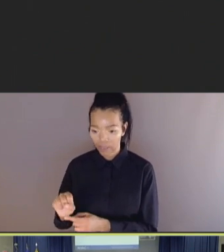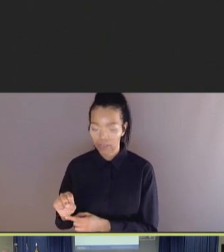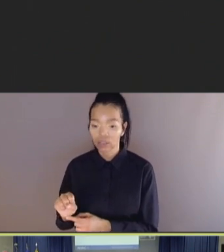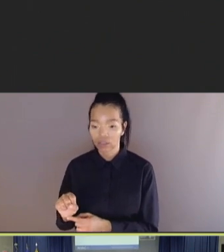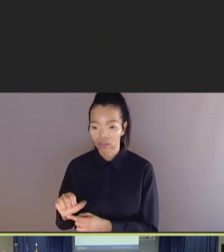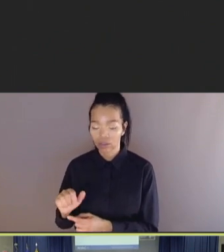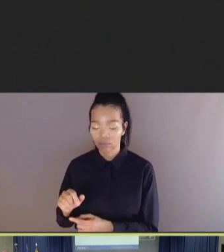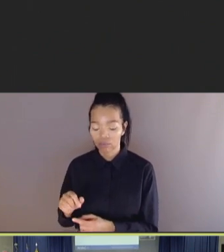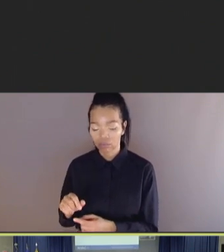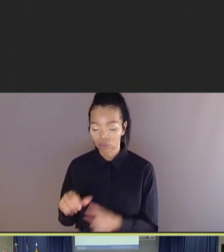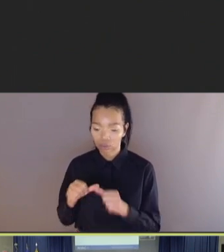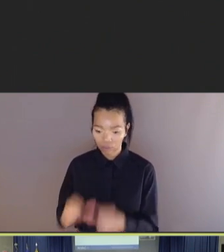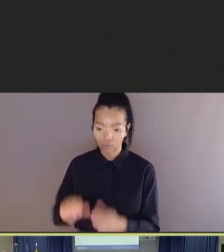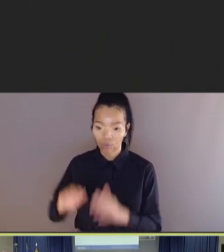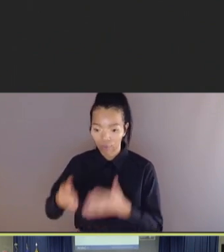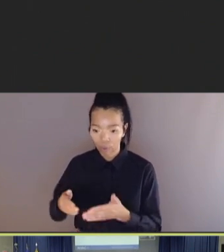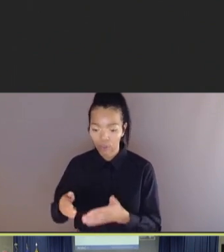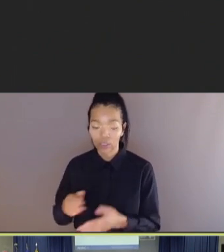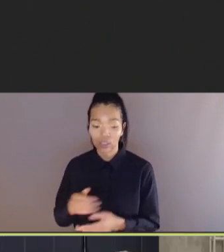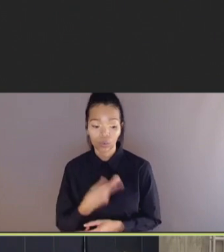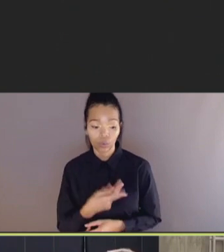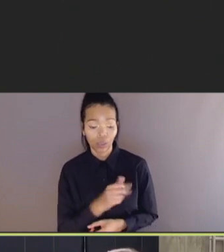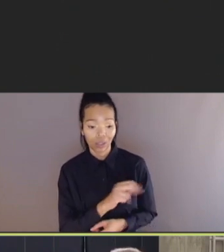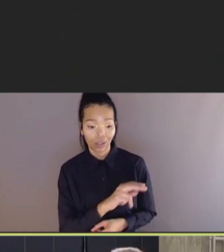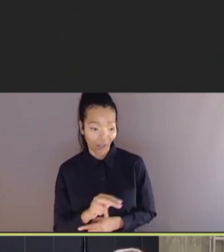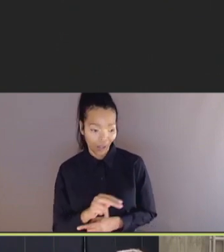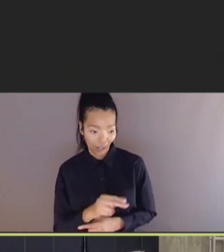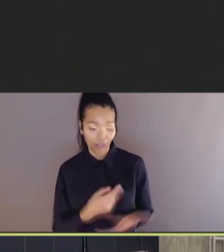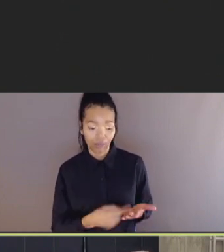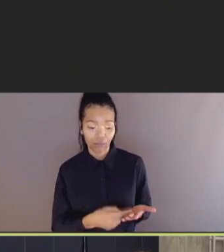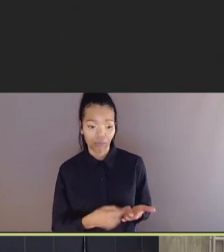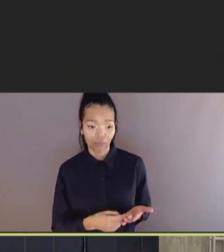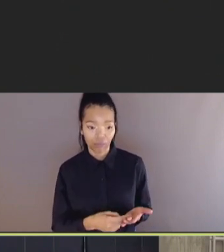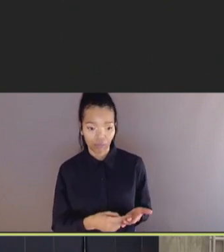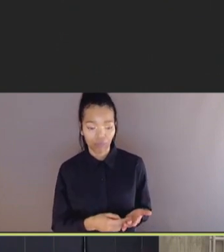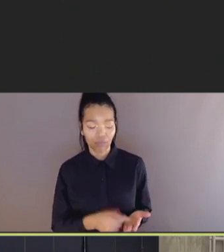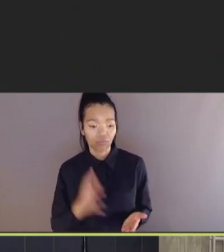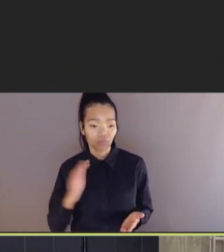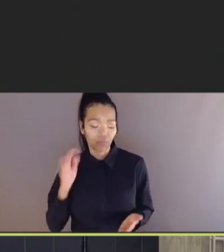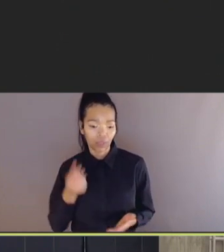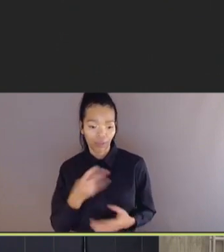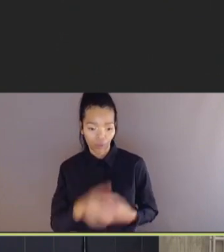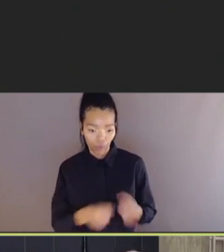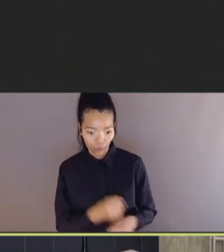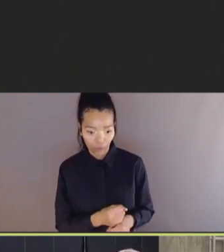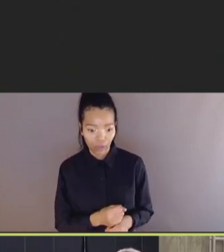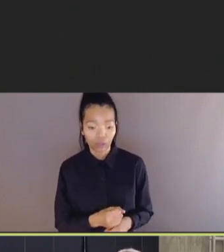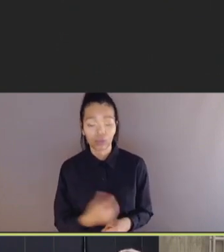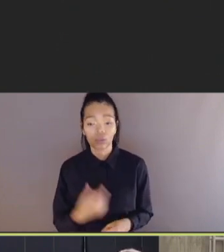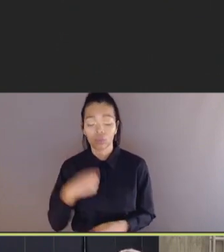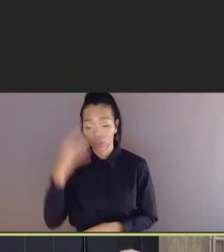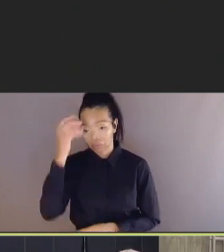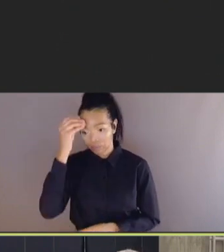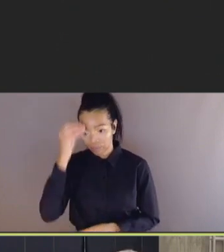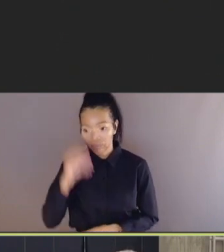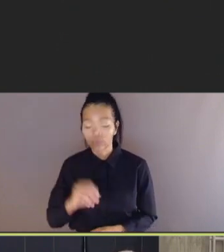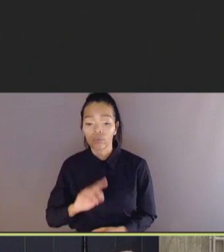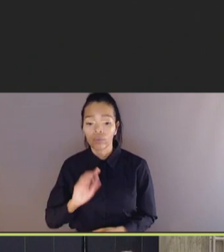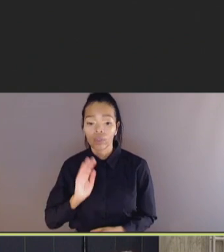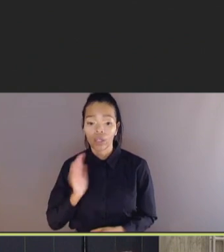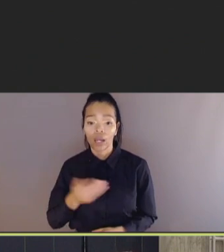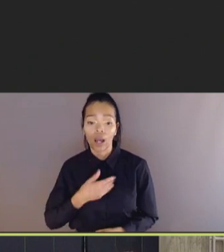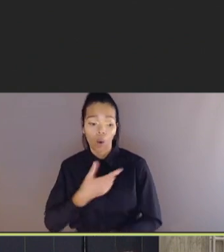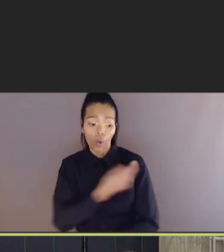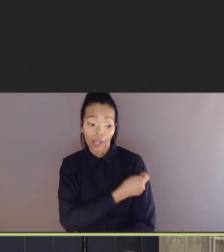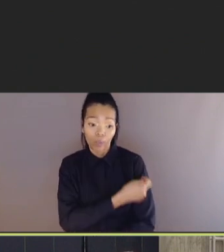know, Ann and I have had this discussion many times over the last few years. You know, when I think about our immunization